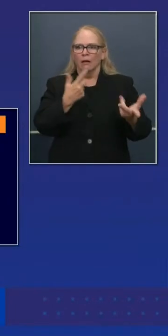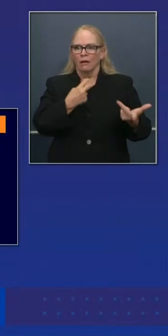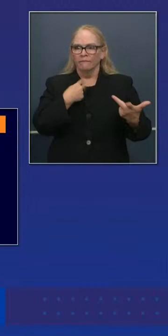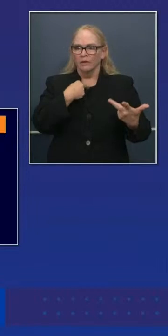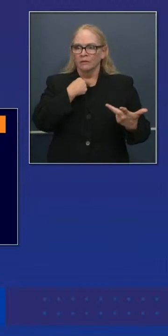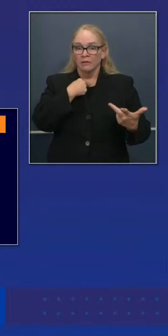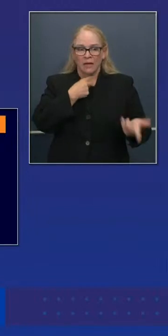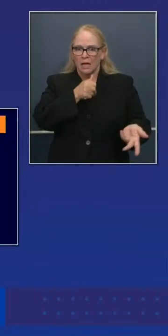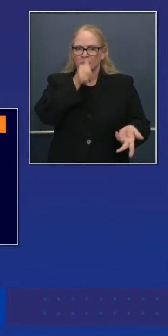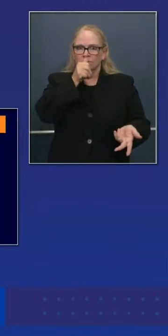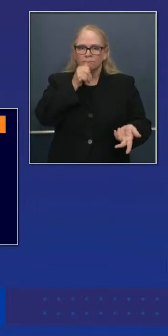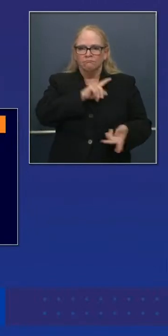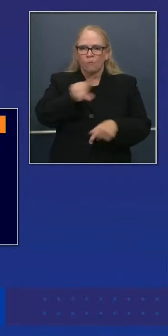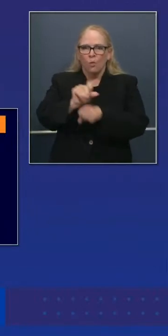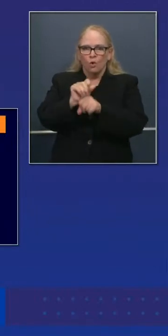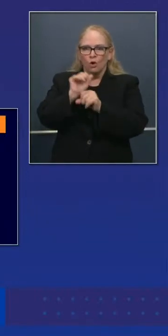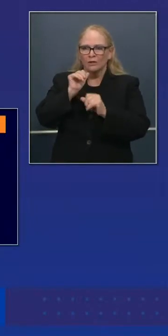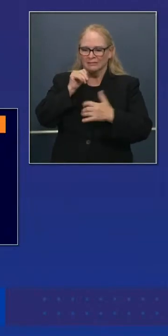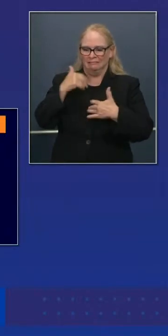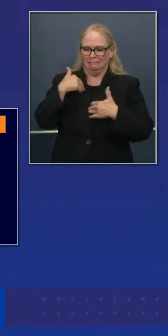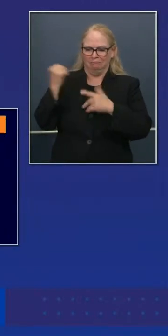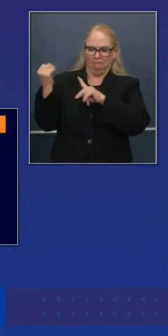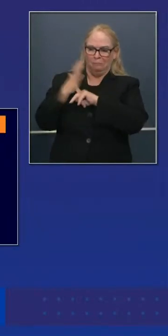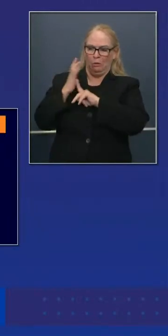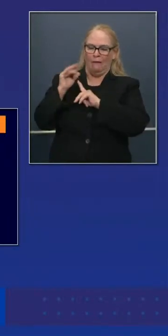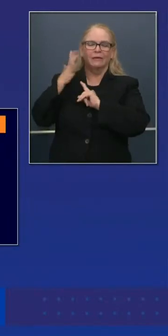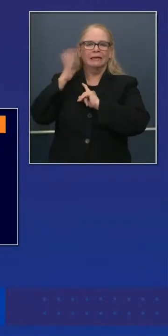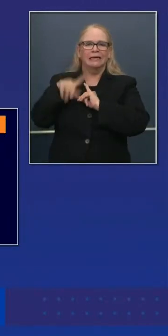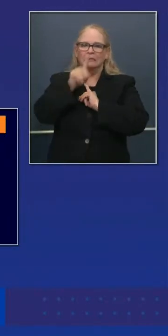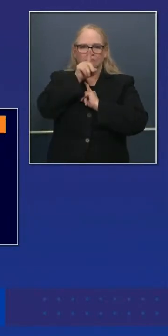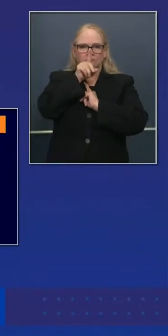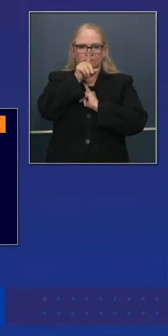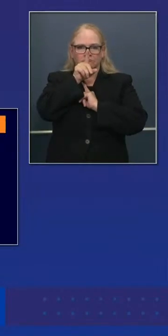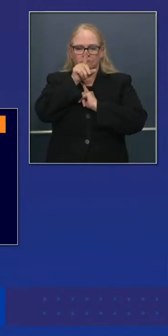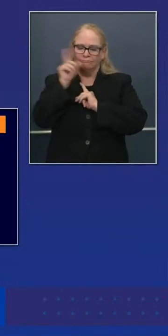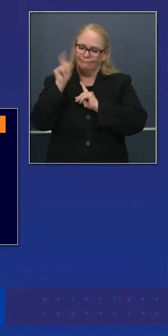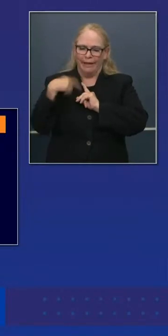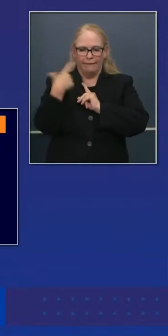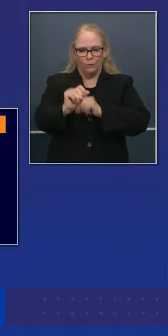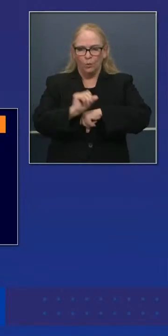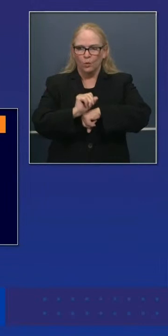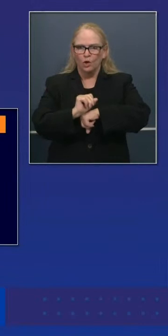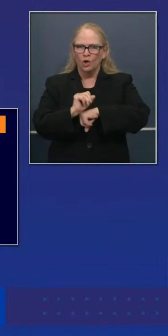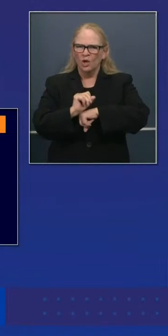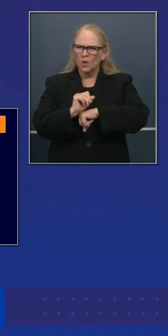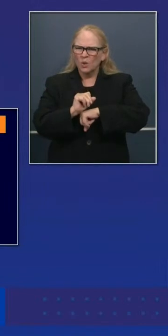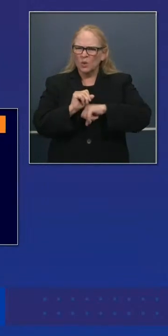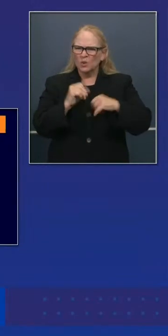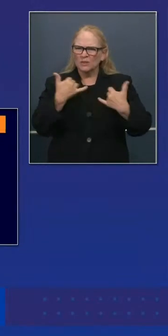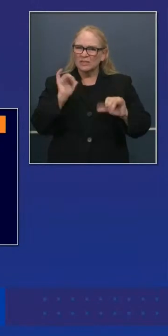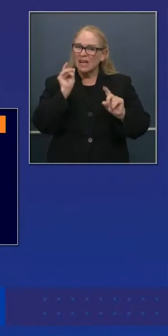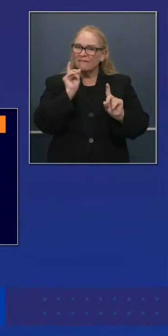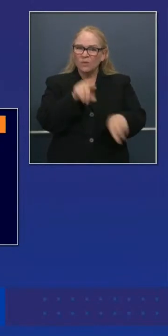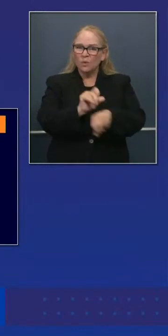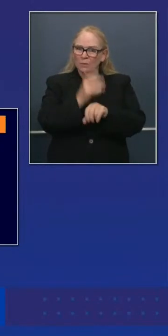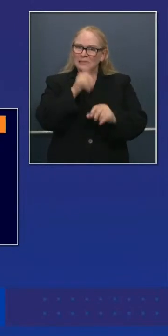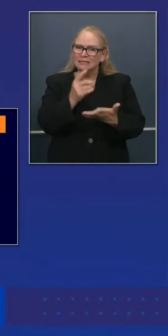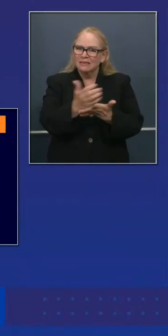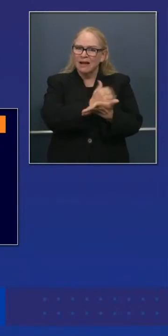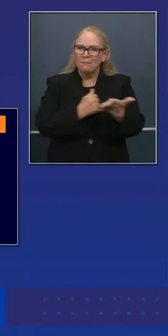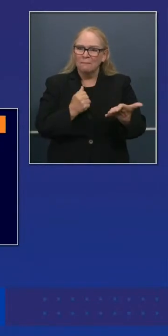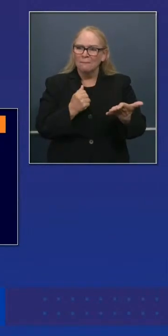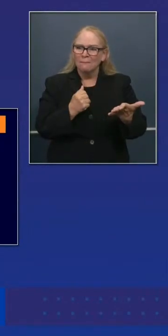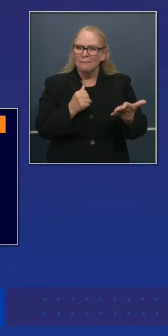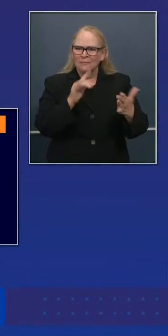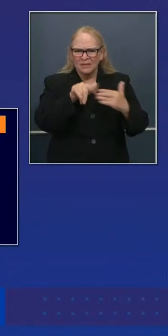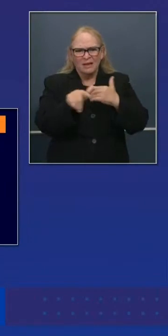if they've been exposed to the virus, in some cases, even if they know that they're positive, putting other people at risk. But they do so out